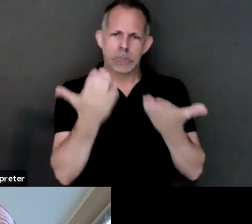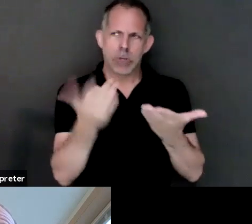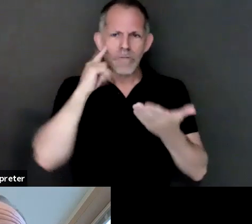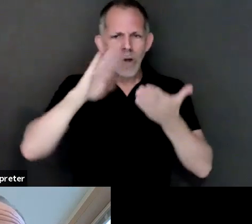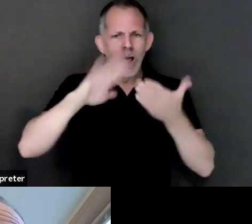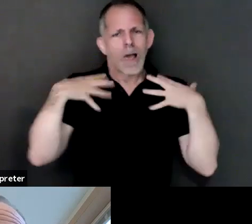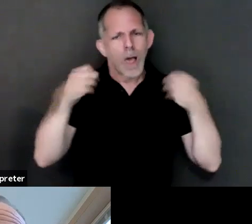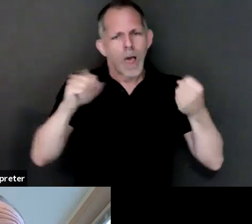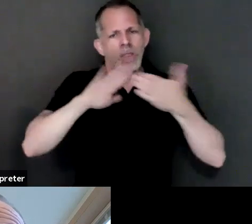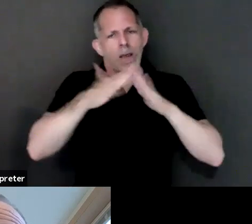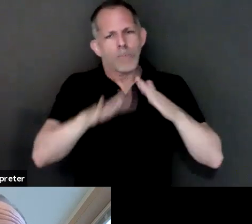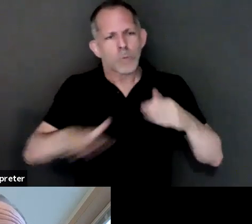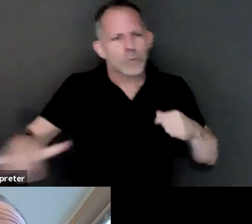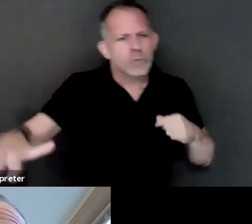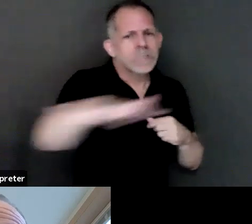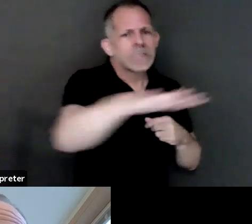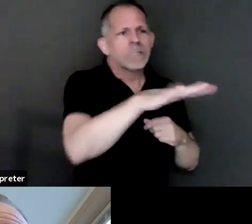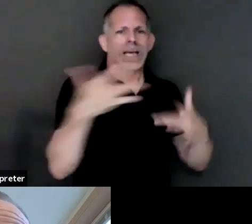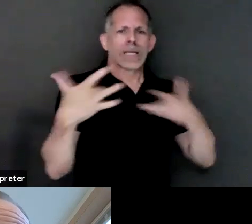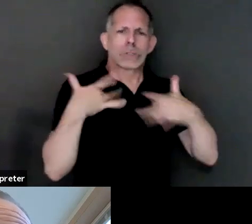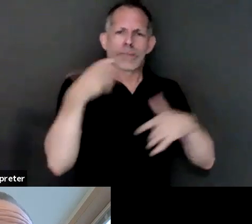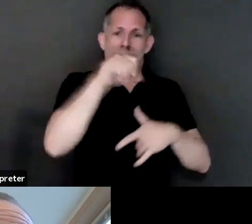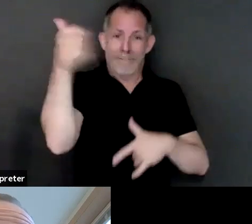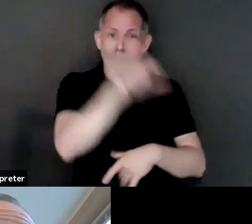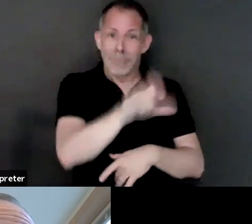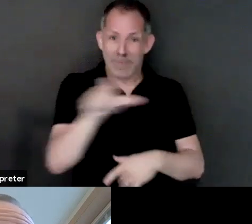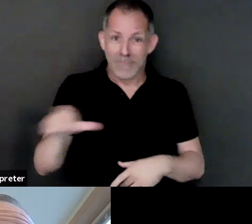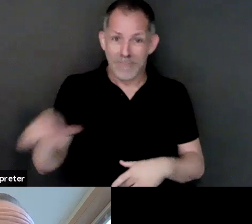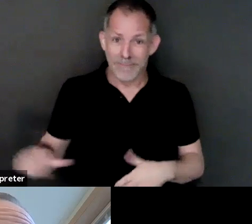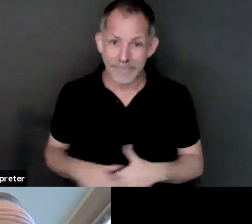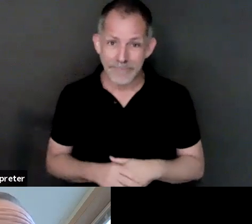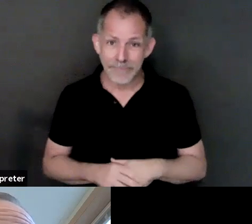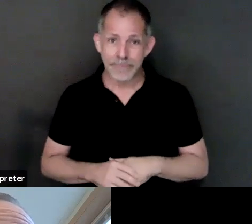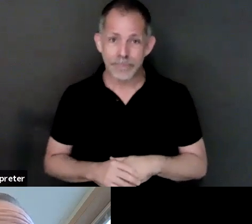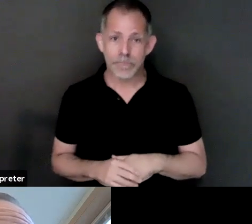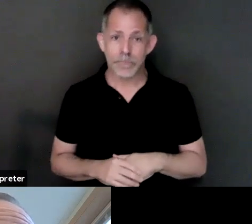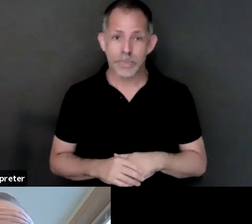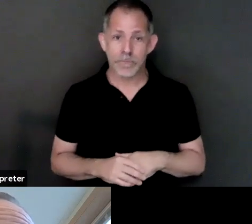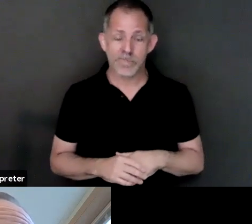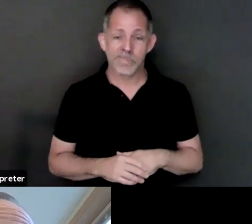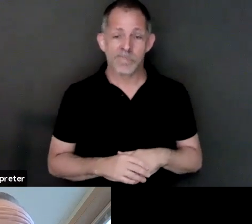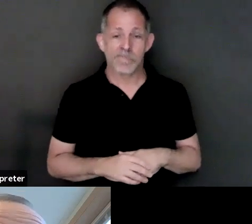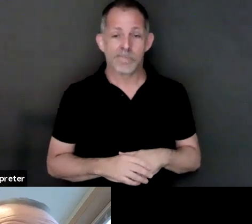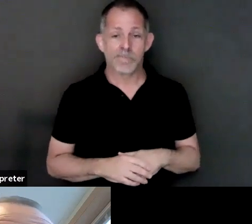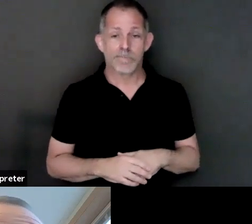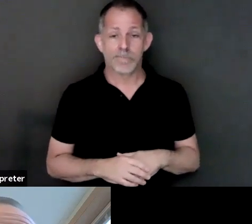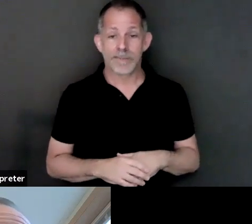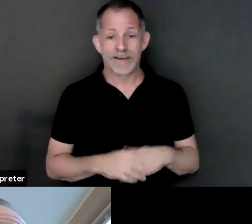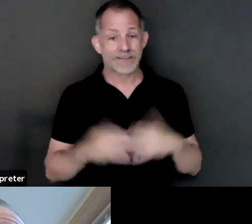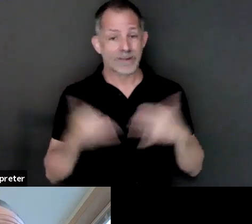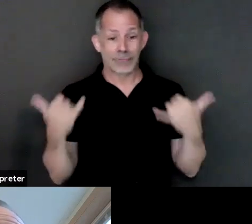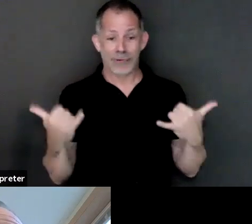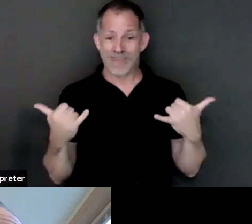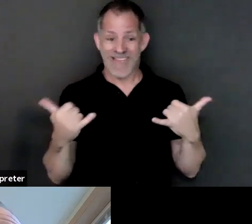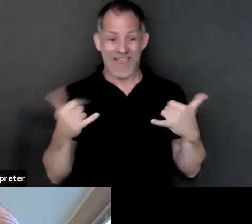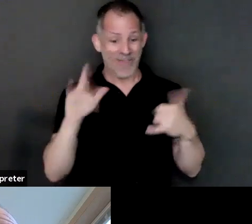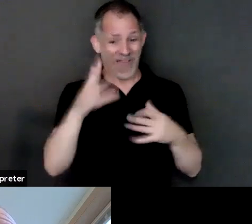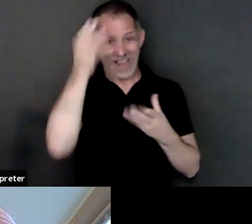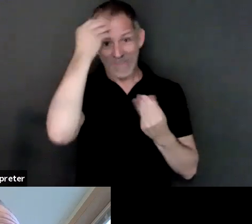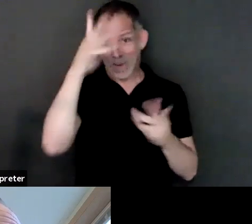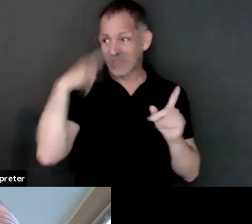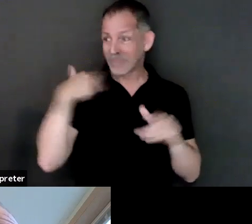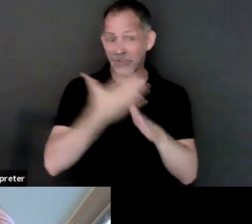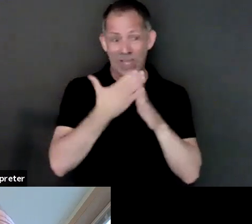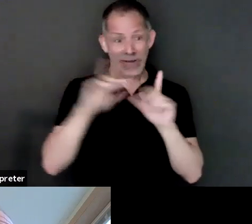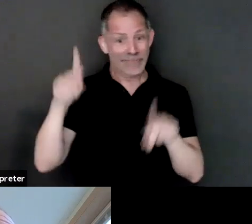that's what we're going to have to rely on for now. And I look to Executive Summers to give his